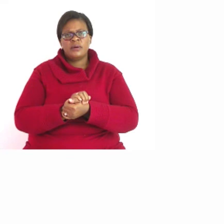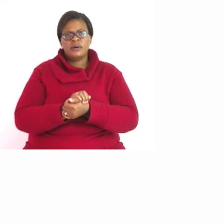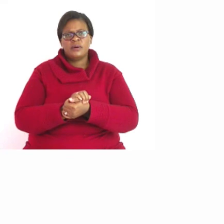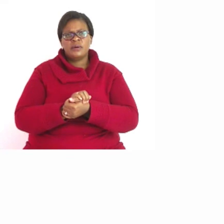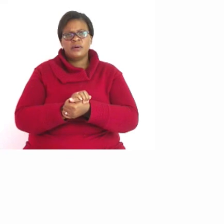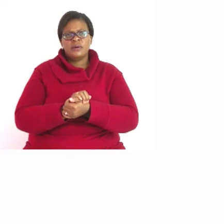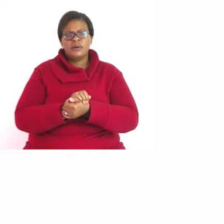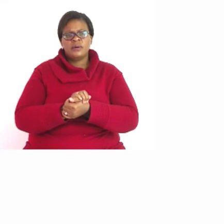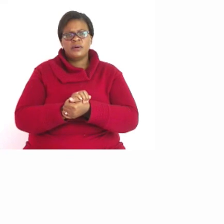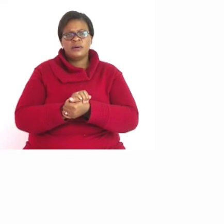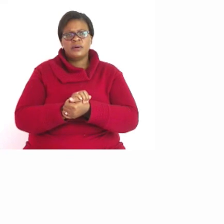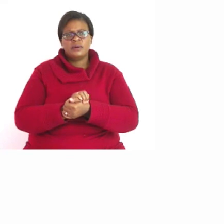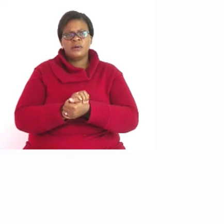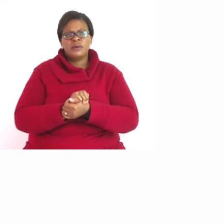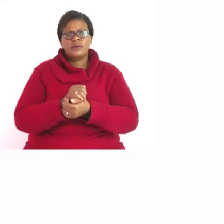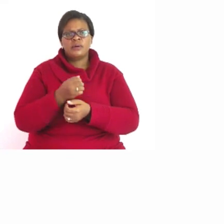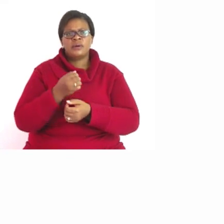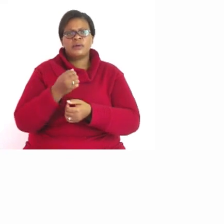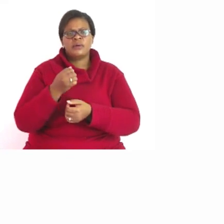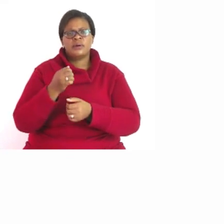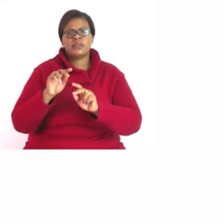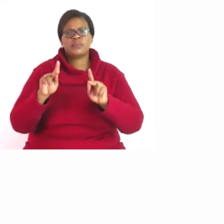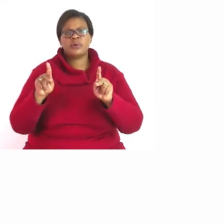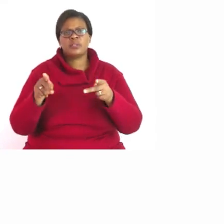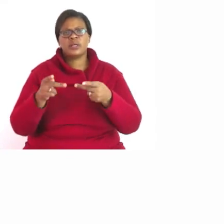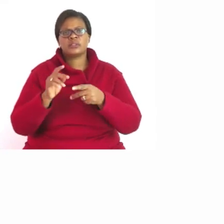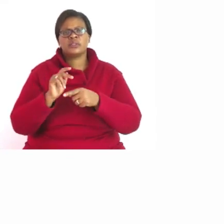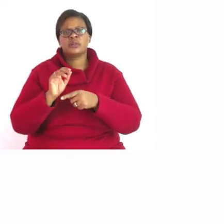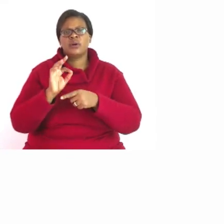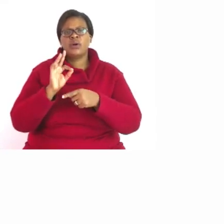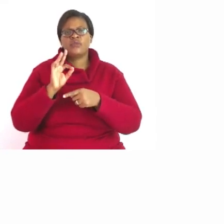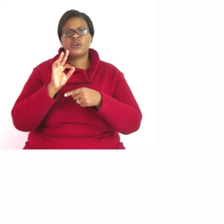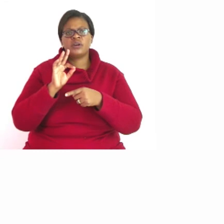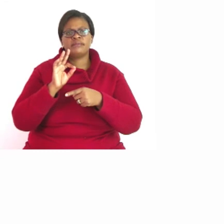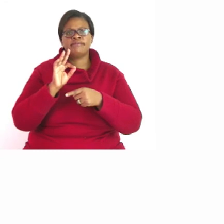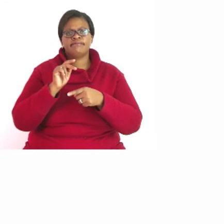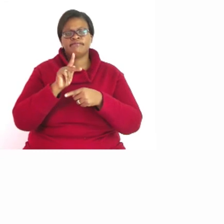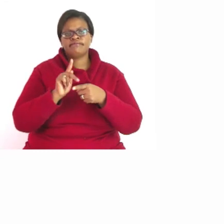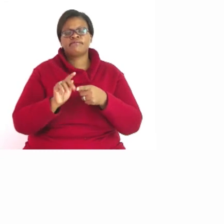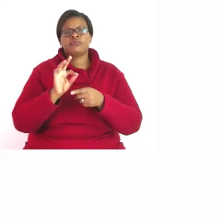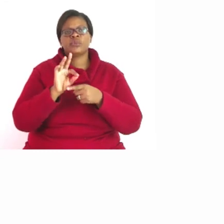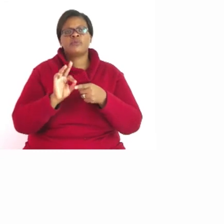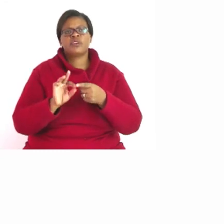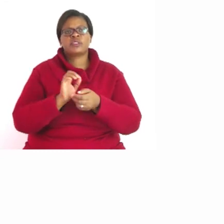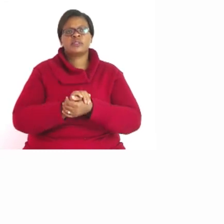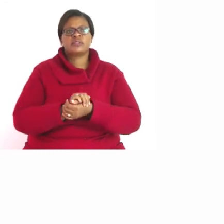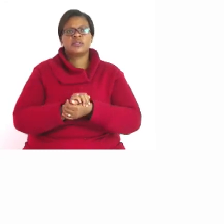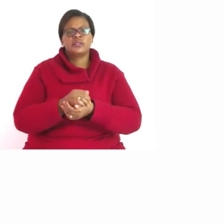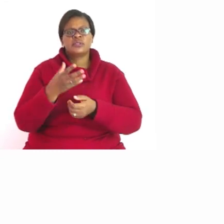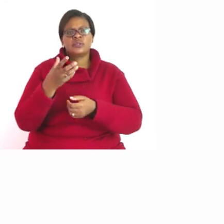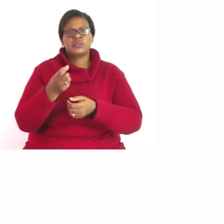factors. You can use the ladder method or factor 3 method,